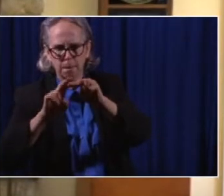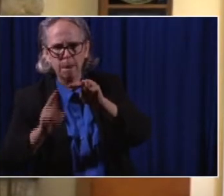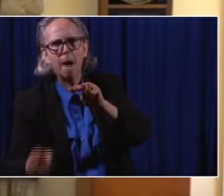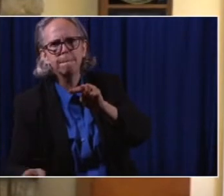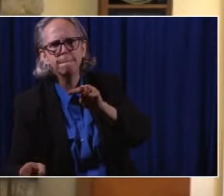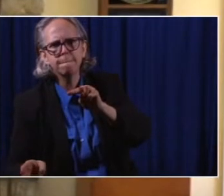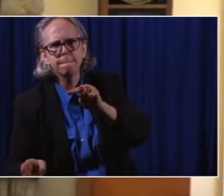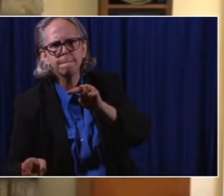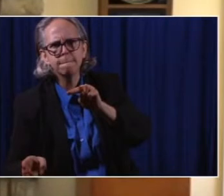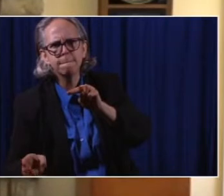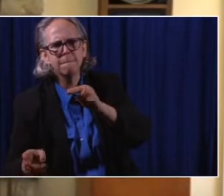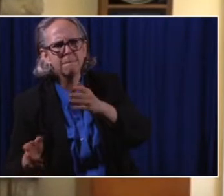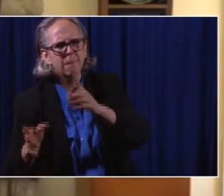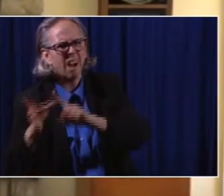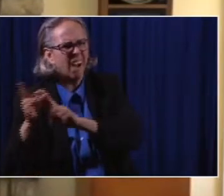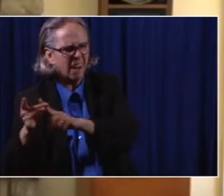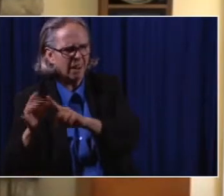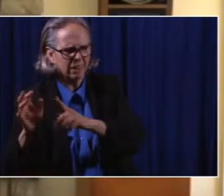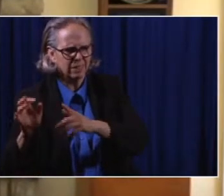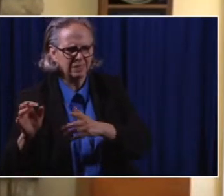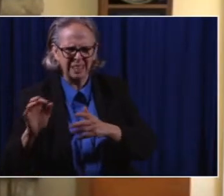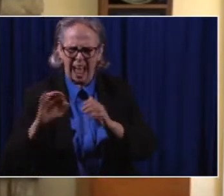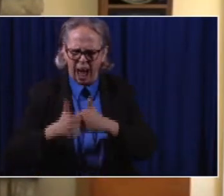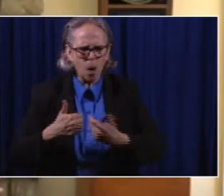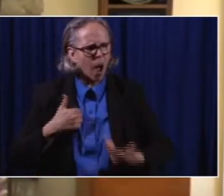eyeballing it. This is people out looking. This is what mayors are telling me. This is what